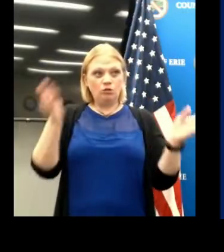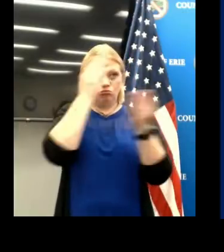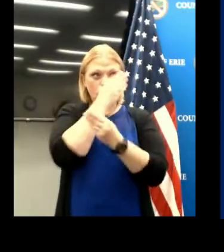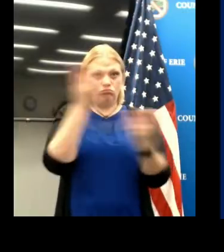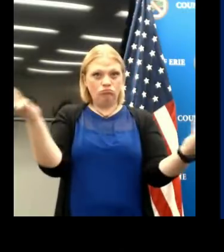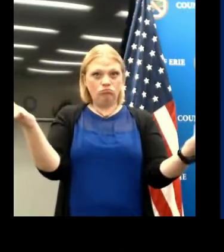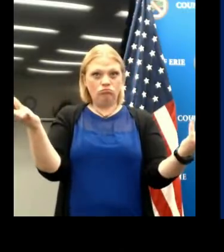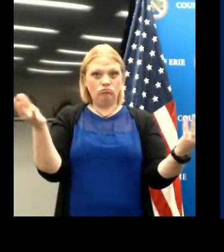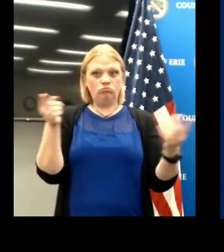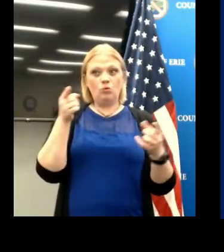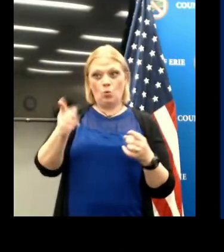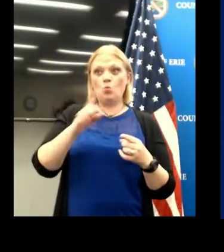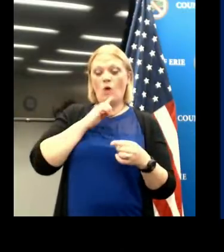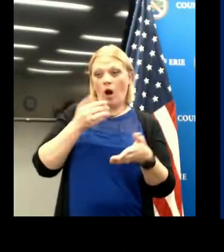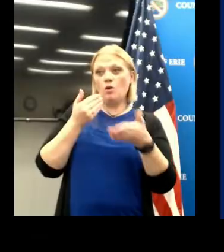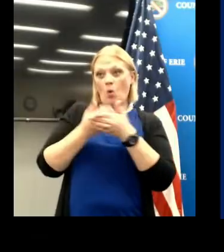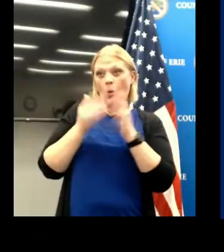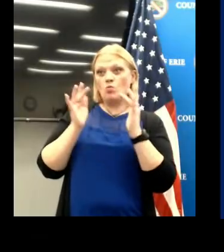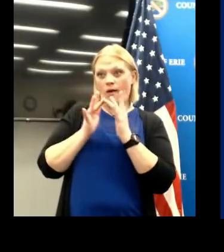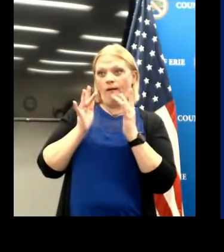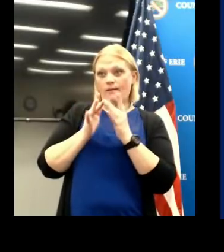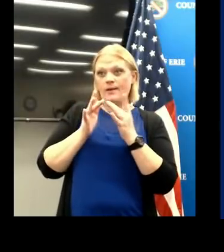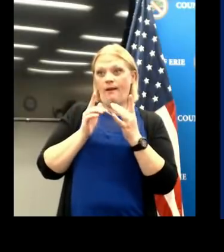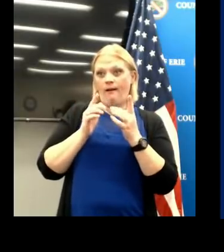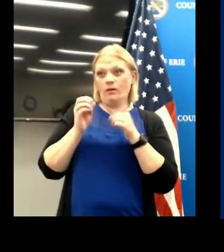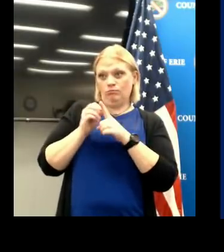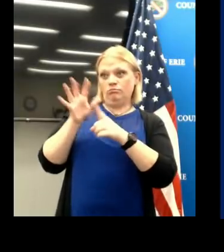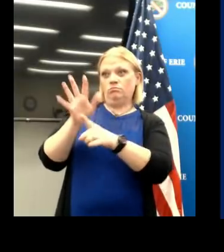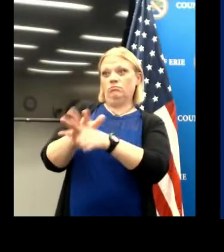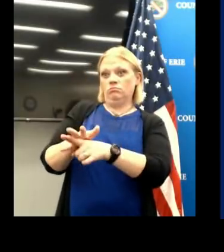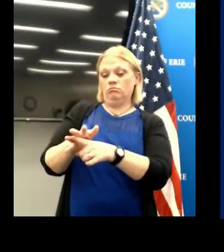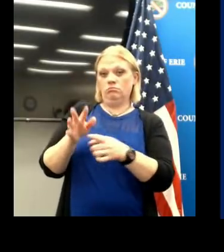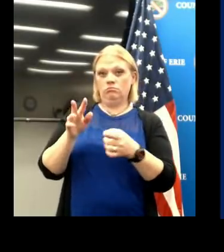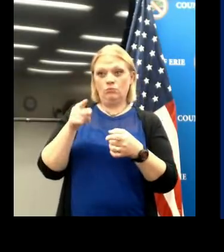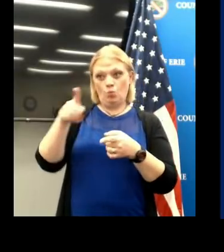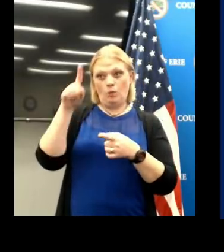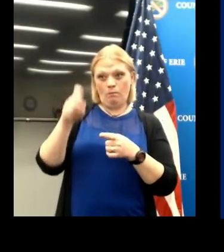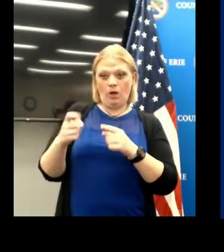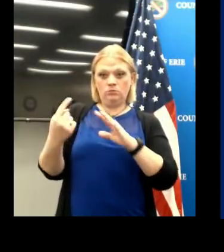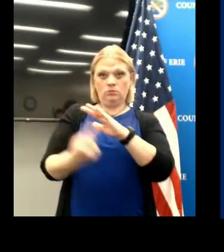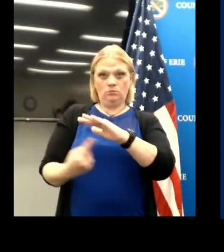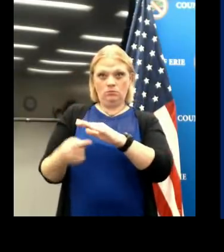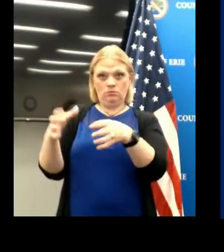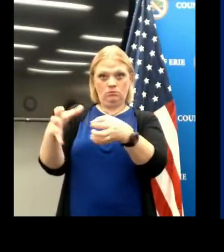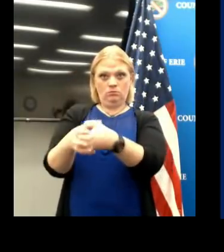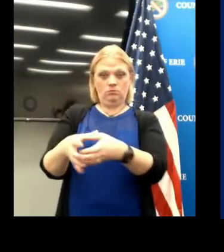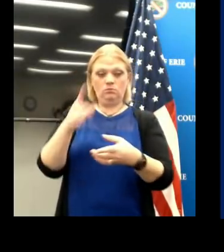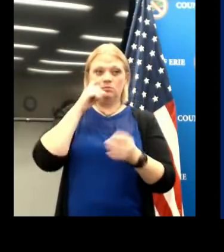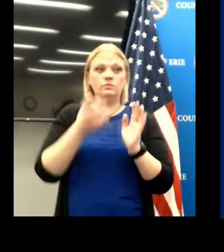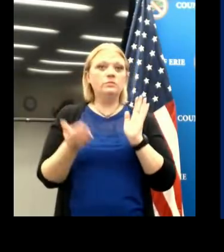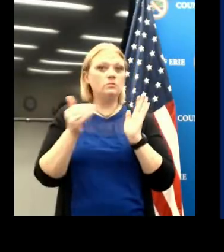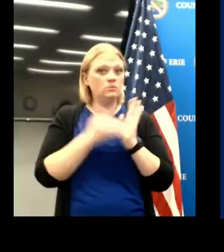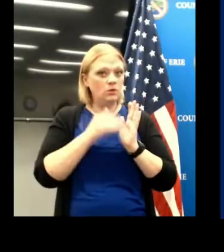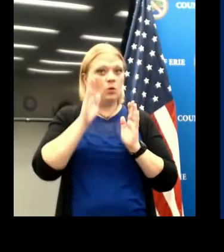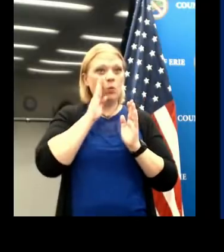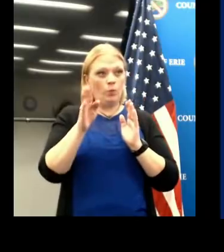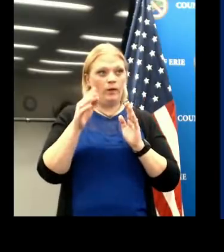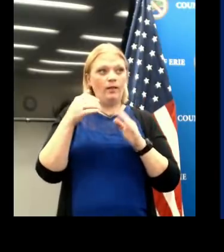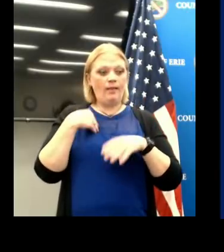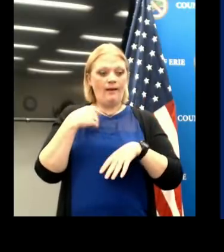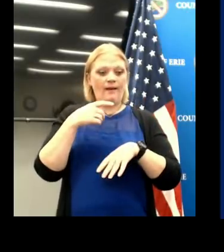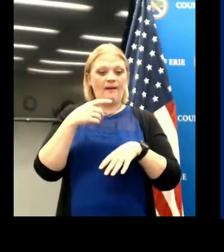are a close contact to a case, and they should put themselves in quarantine. Because again, there is going to be a time